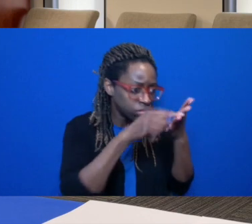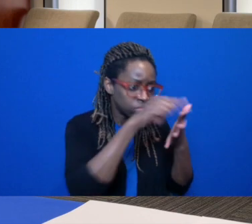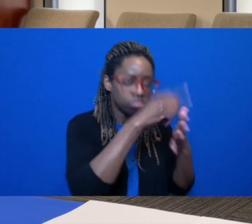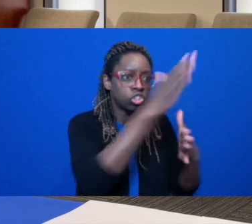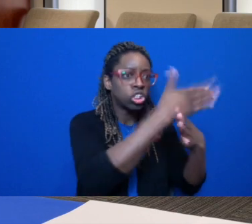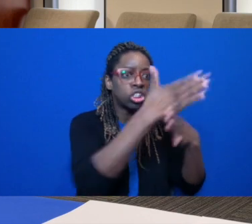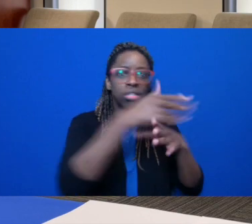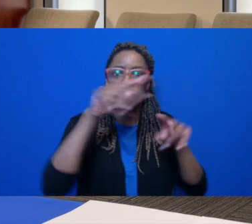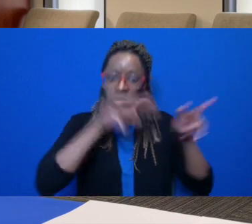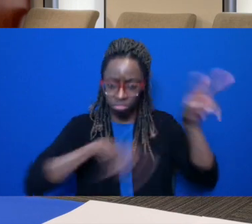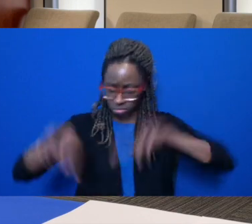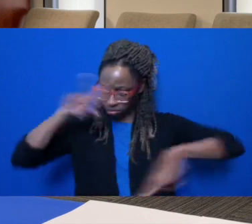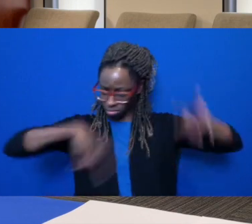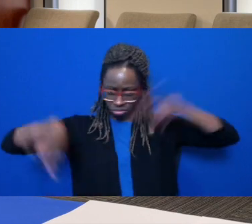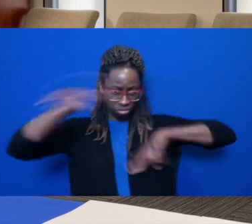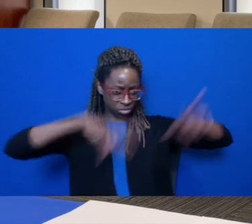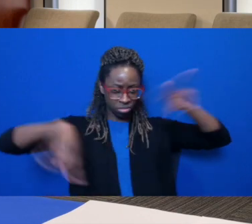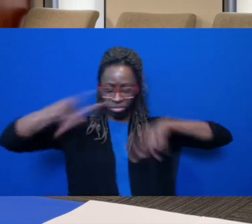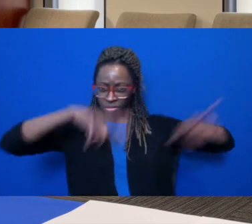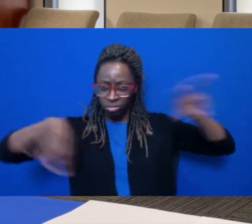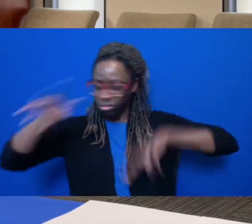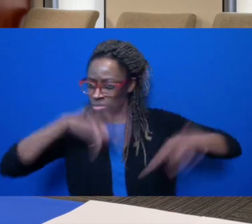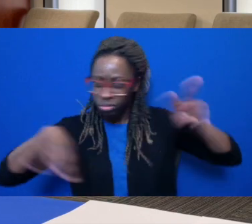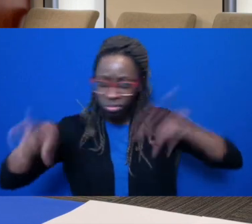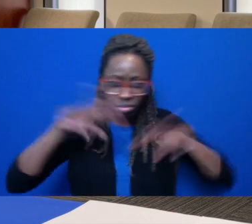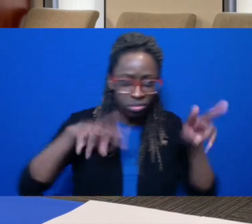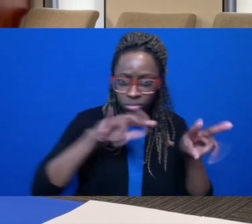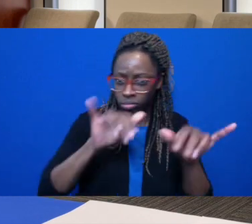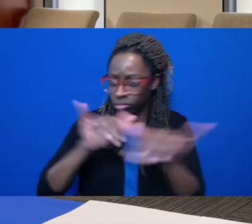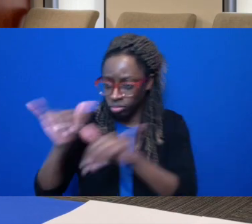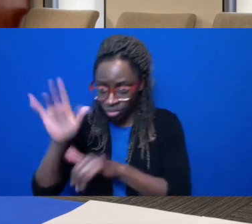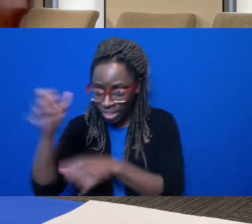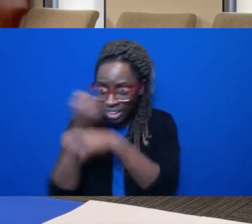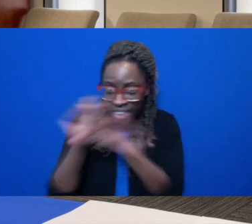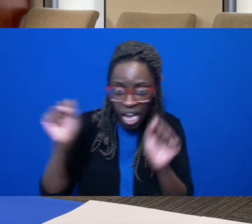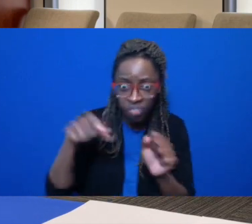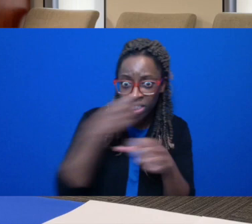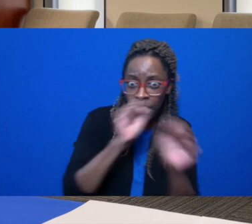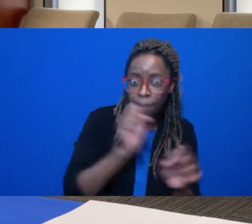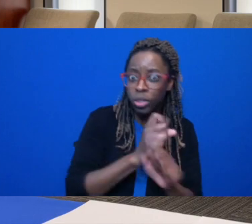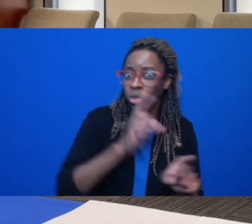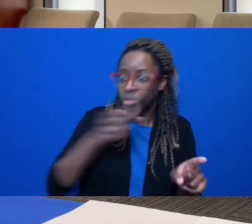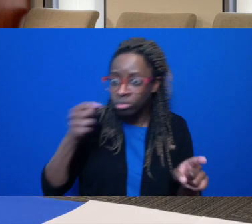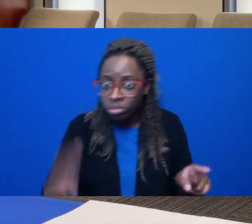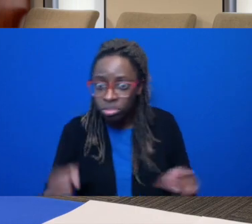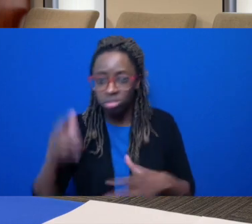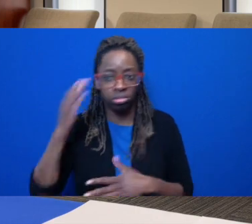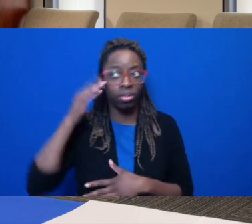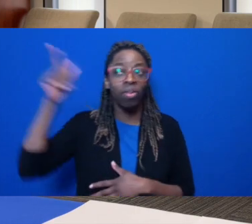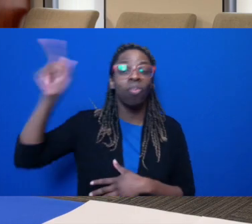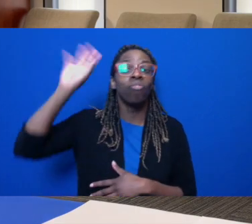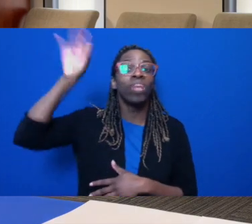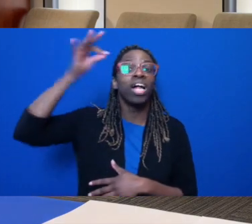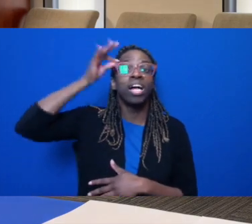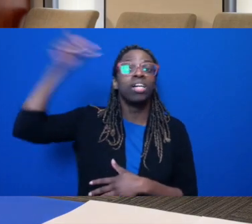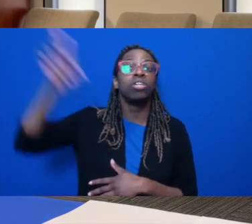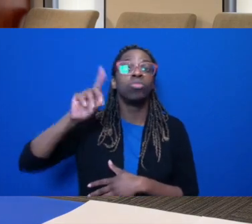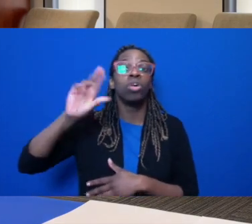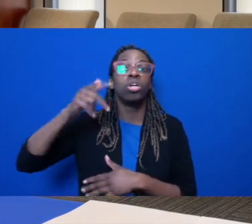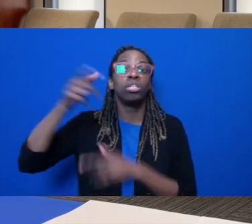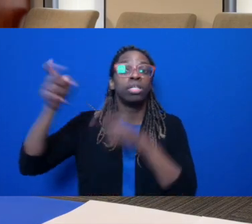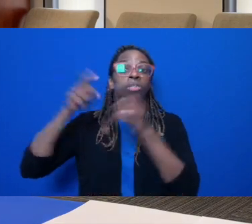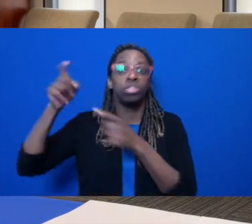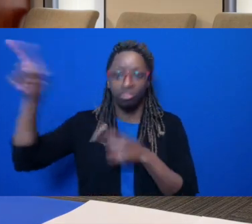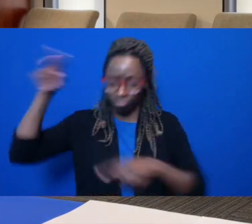really reassured. Again, millions of doses administered, tens of thousands of people in the initial studies published online, millions of